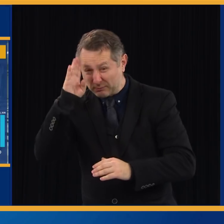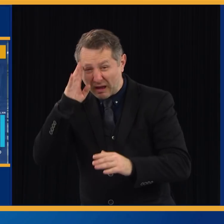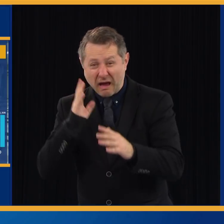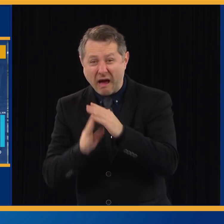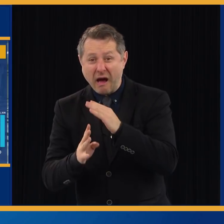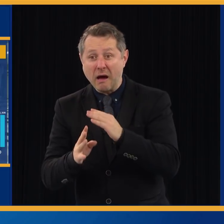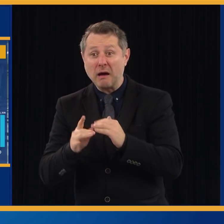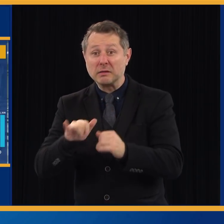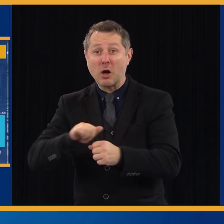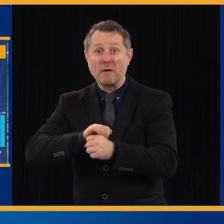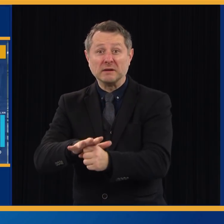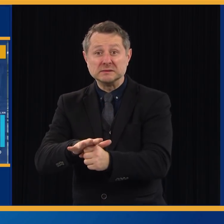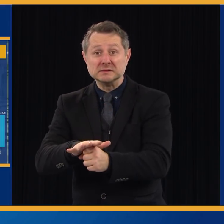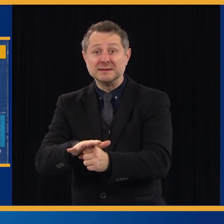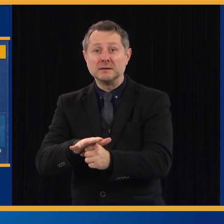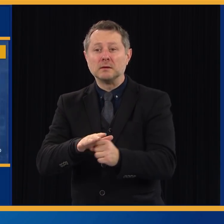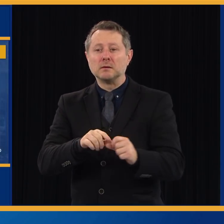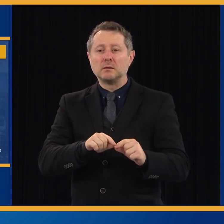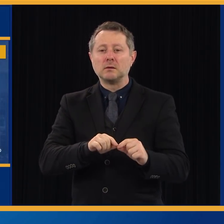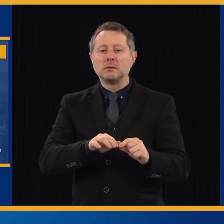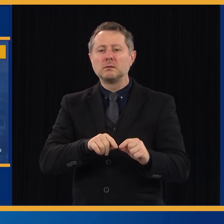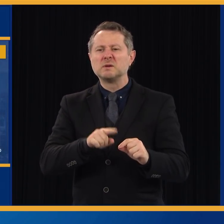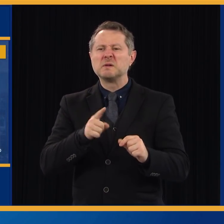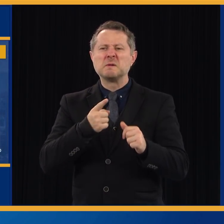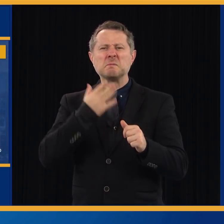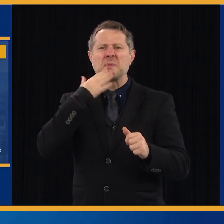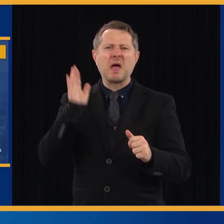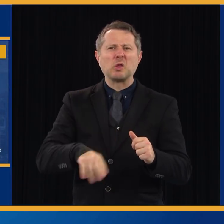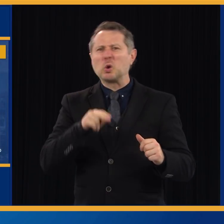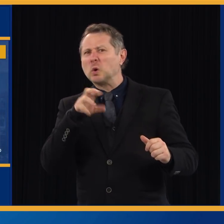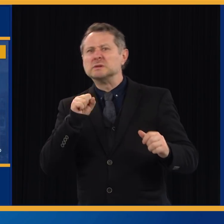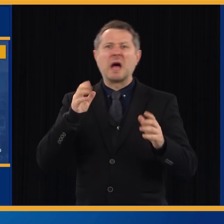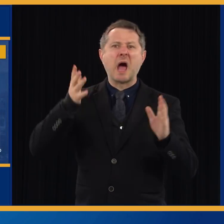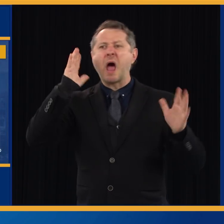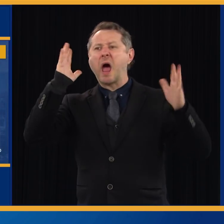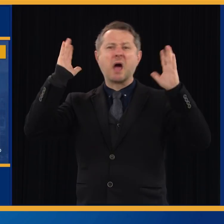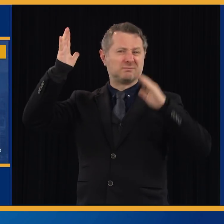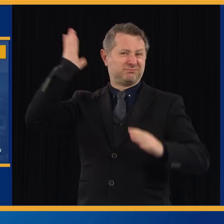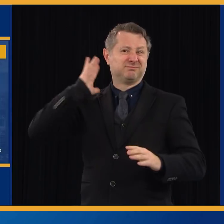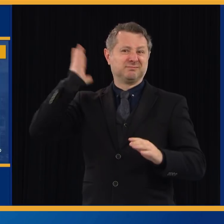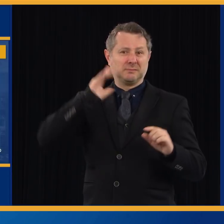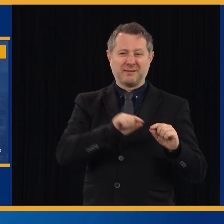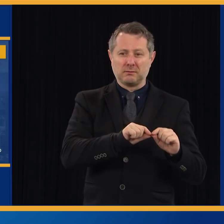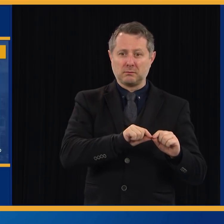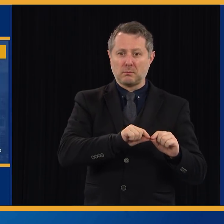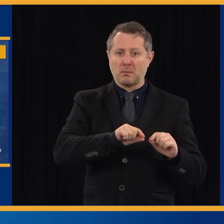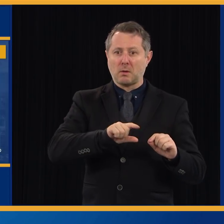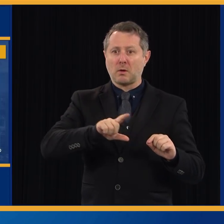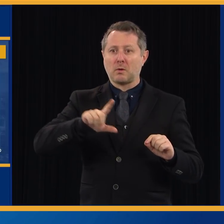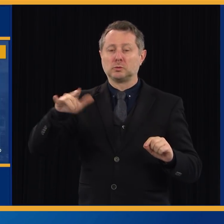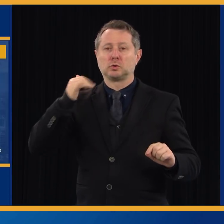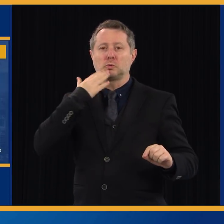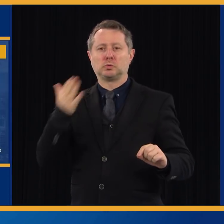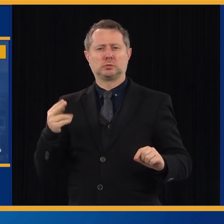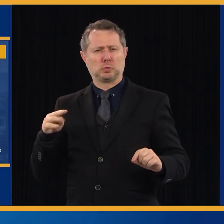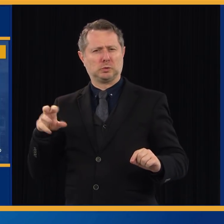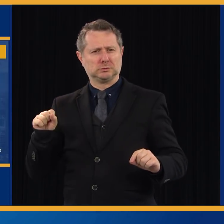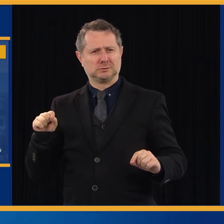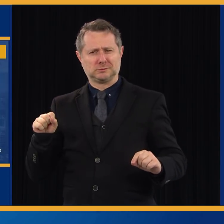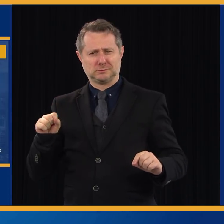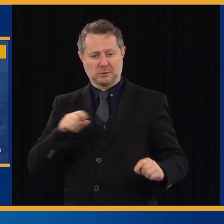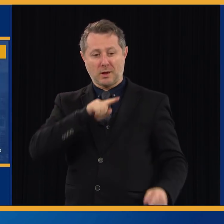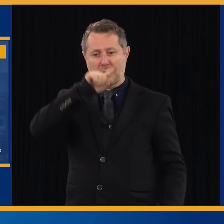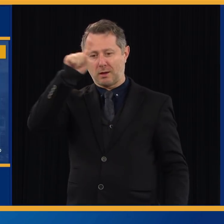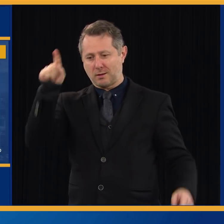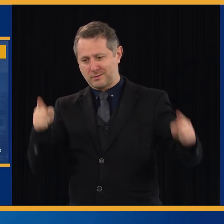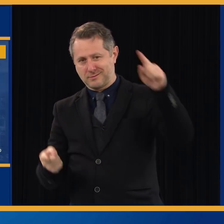be good news in any other context besides the context we're living in. This is Erie County. Buffalo is in Erie